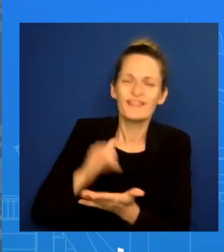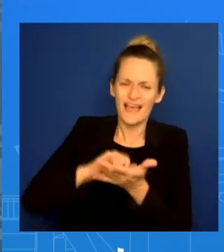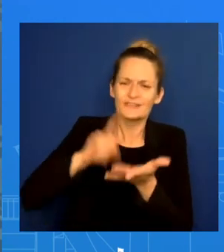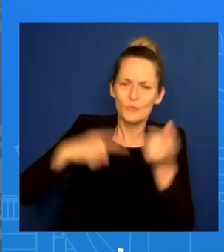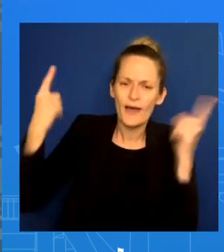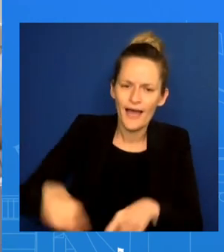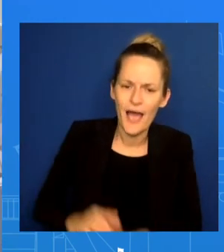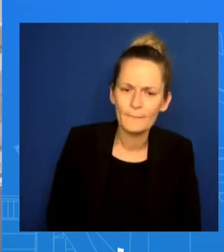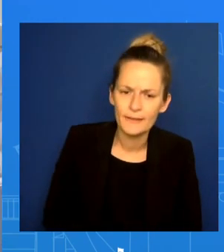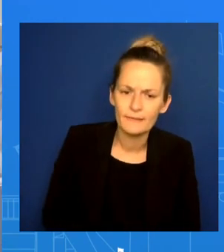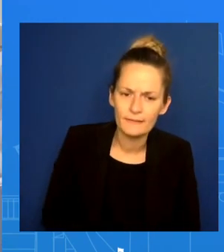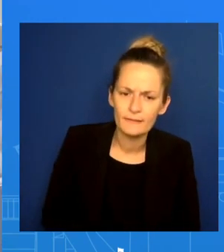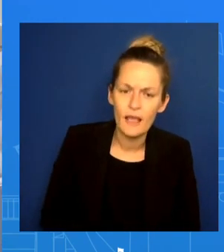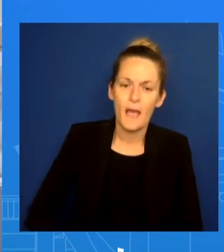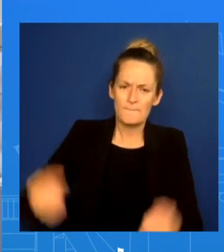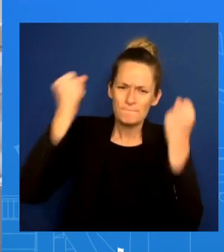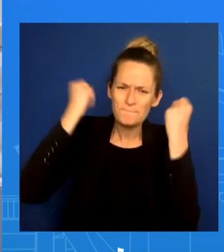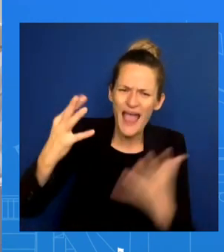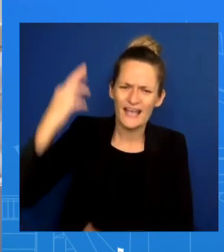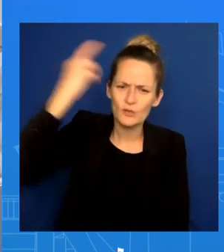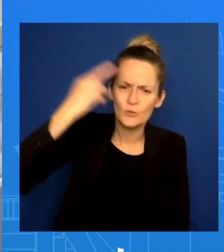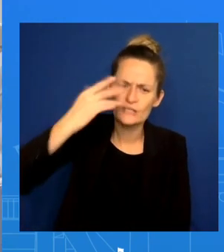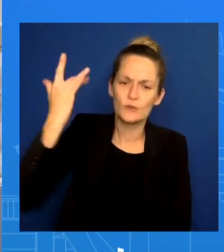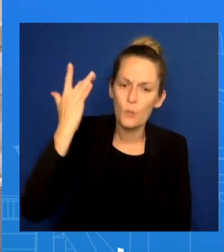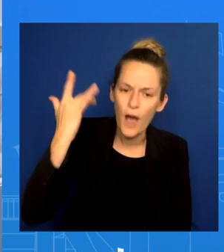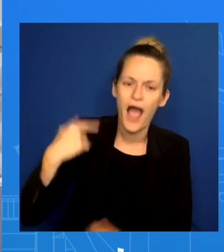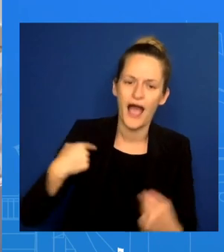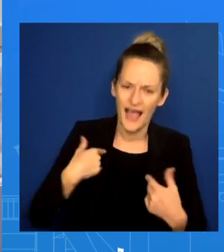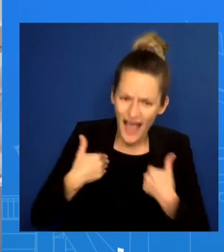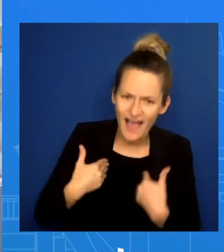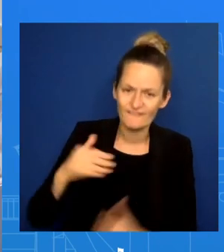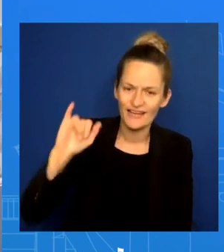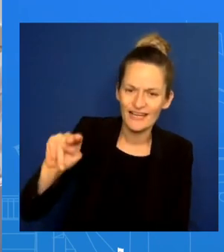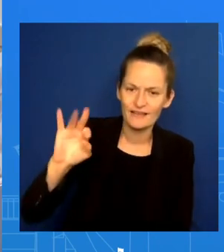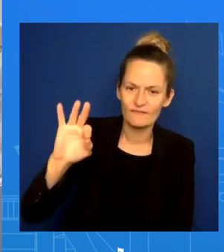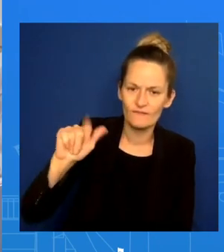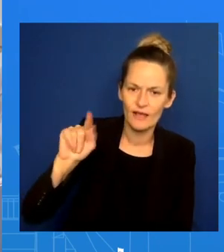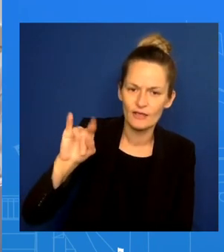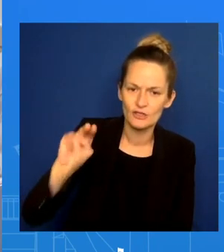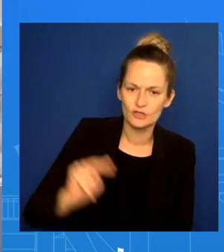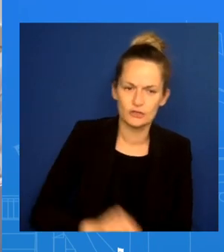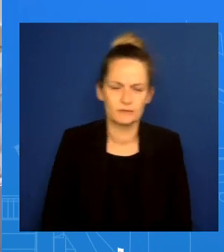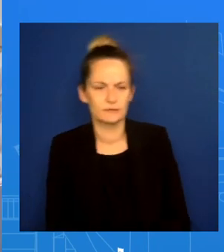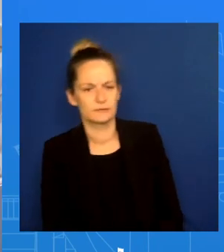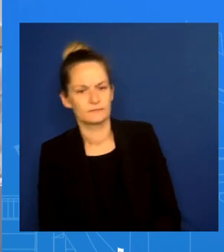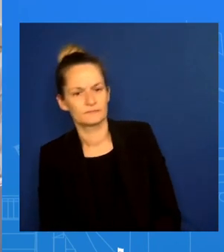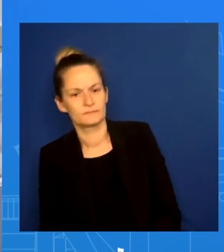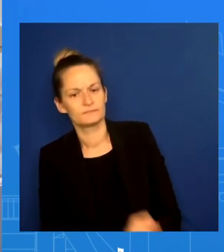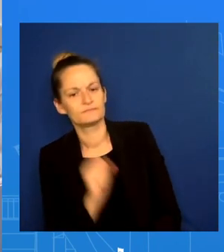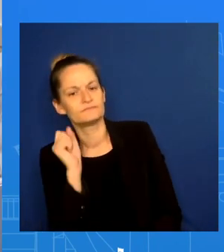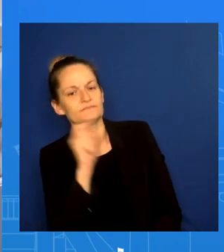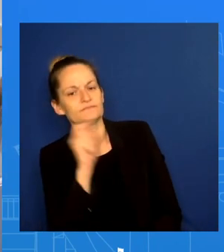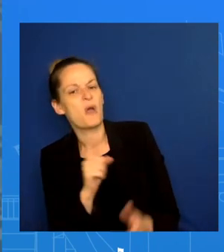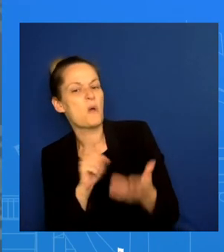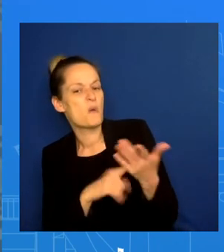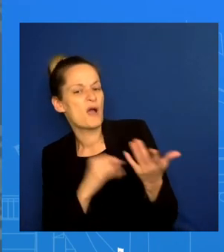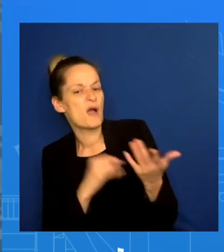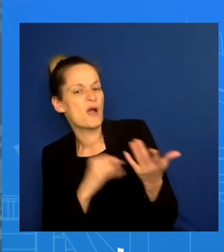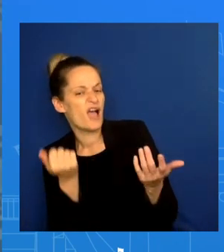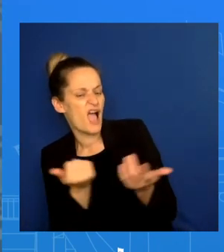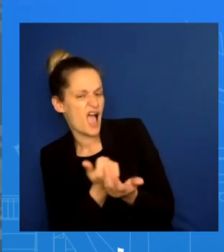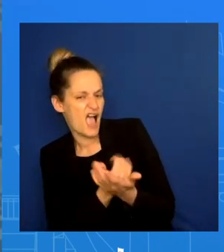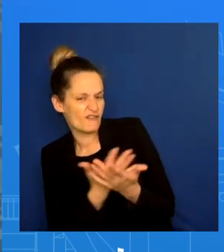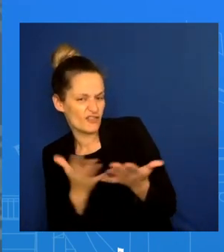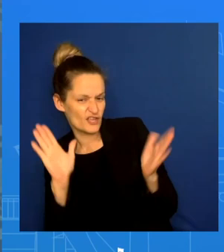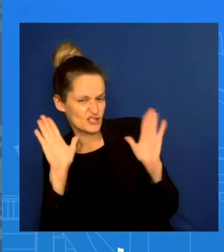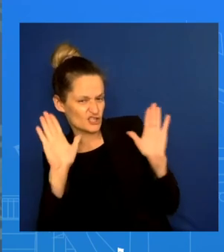If things are going so great, though, then why is it the White House officials are trying to redefine recession? No, we're not redefining recession.